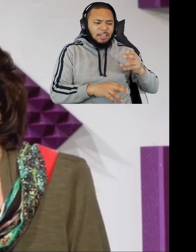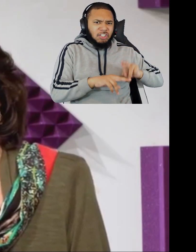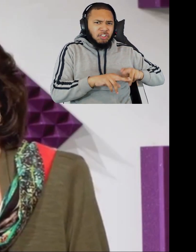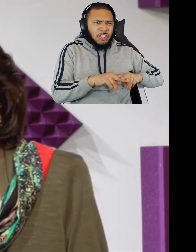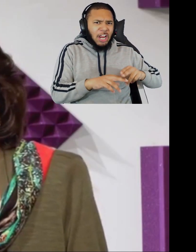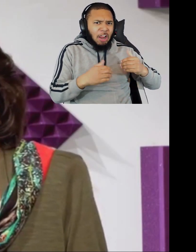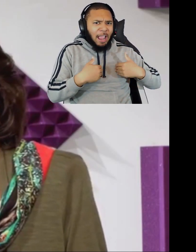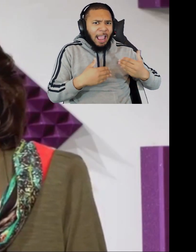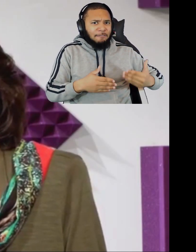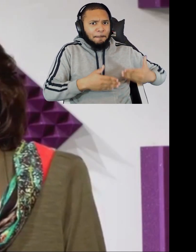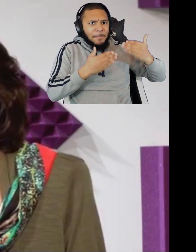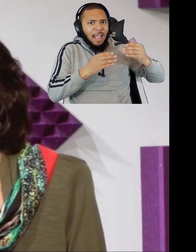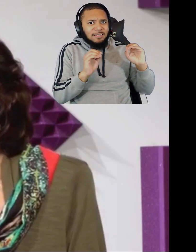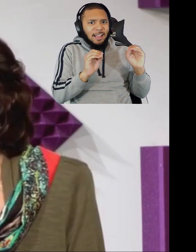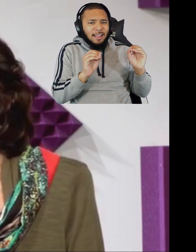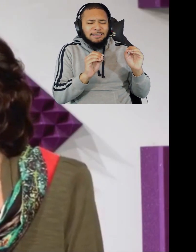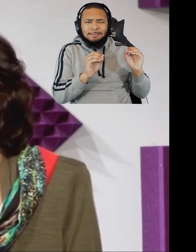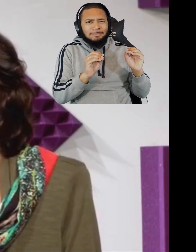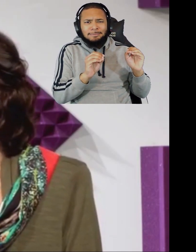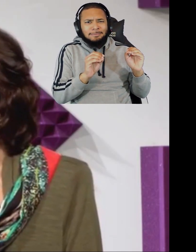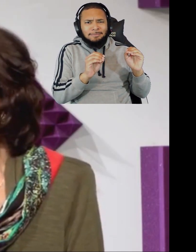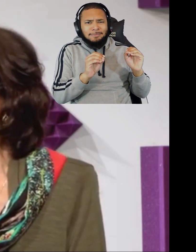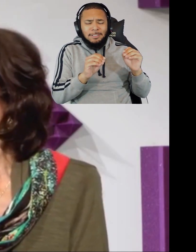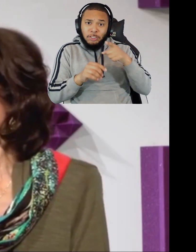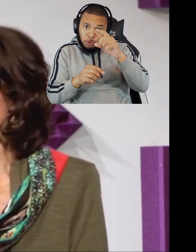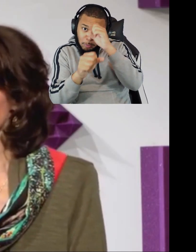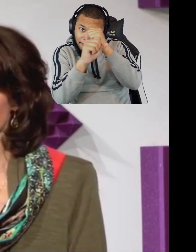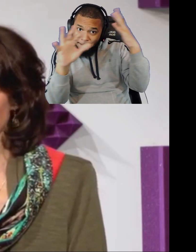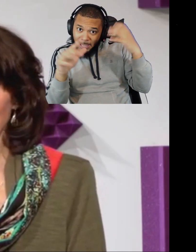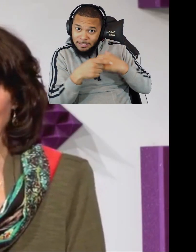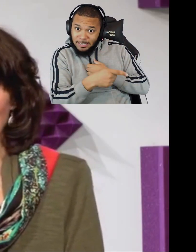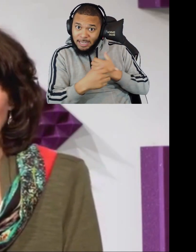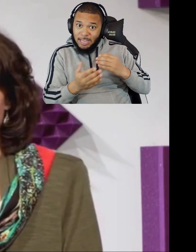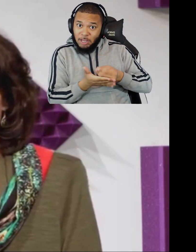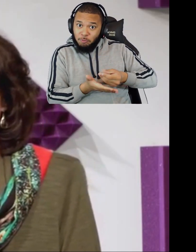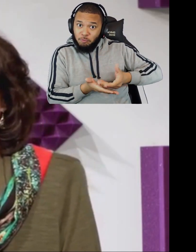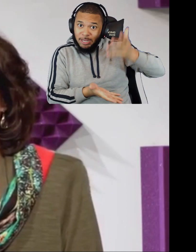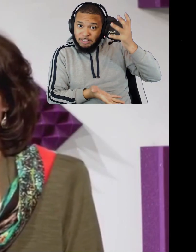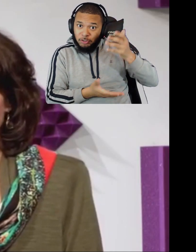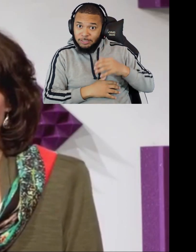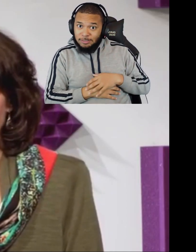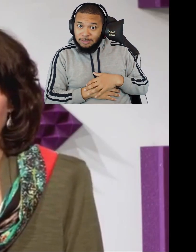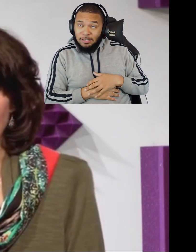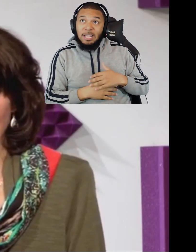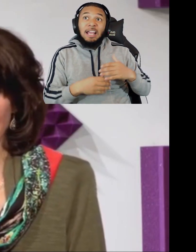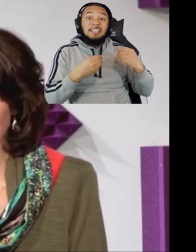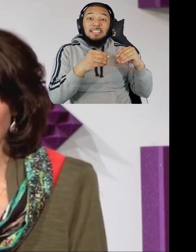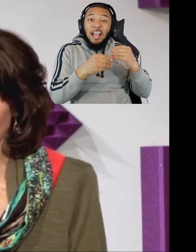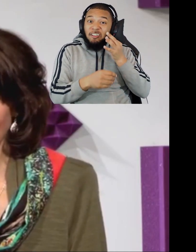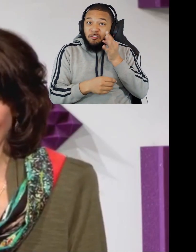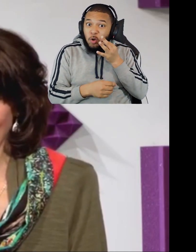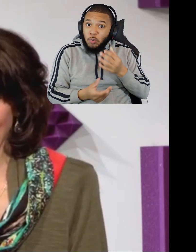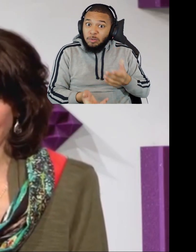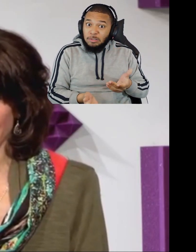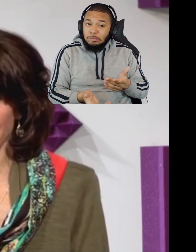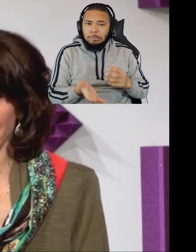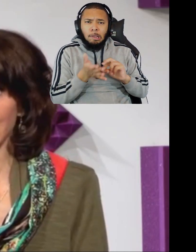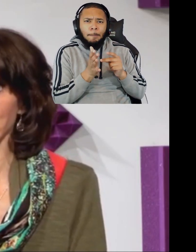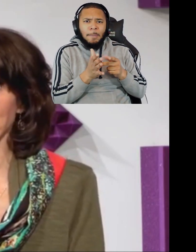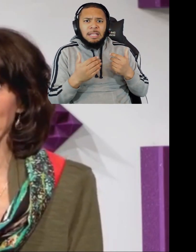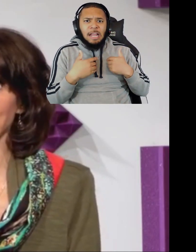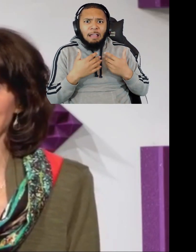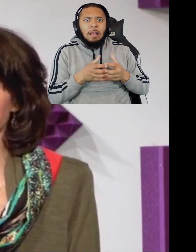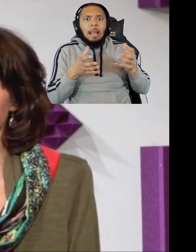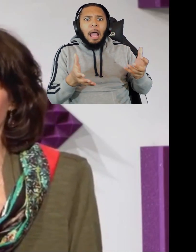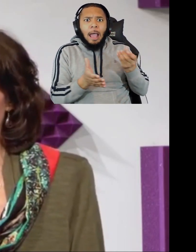rich? And the fact that he has a fruit stand, he probably is not the best off, even though the